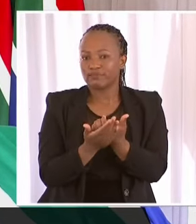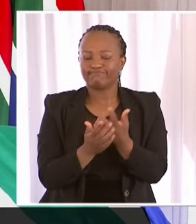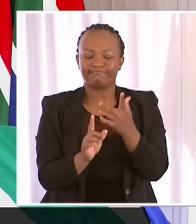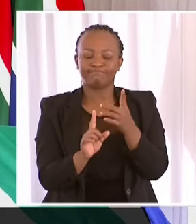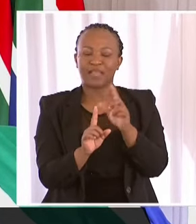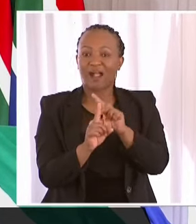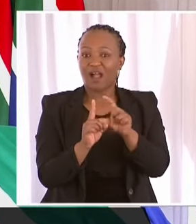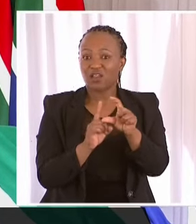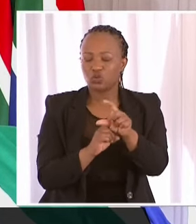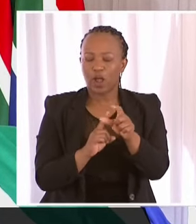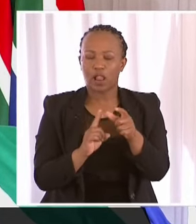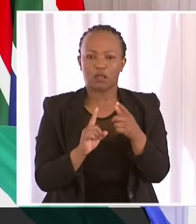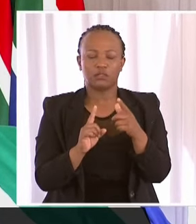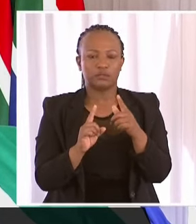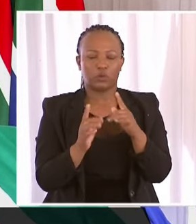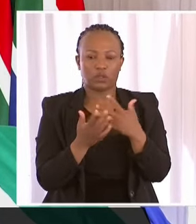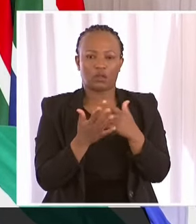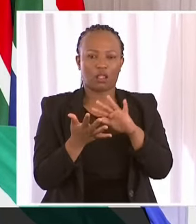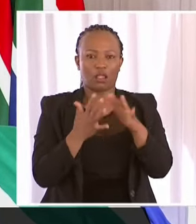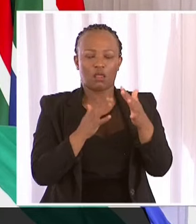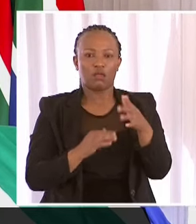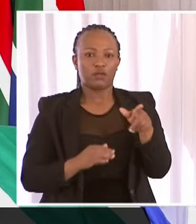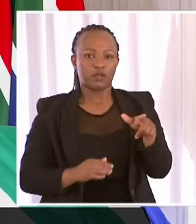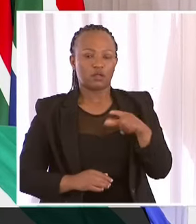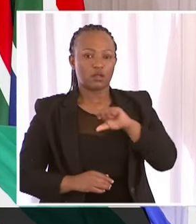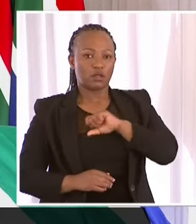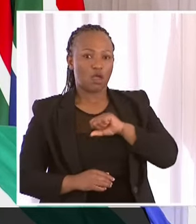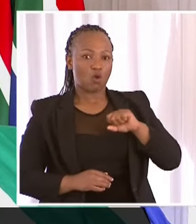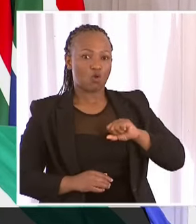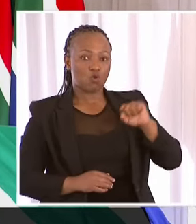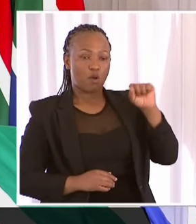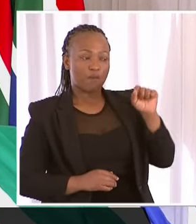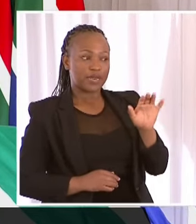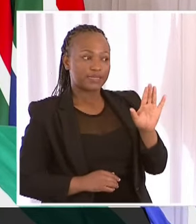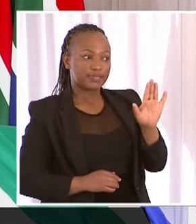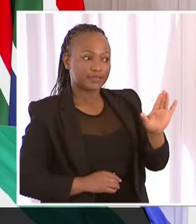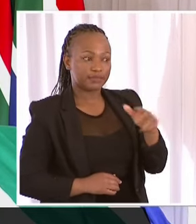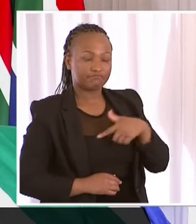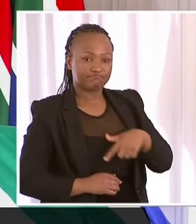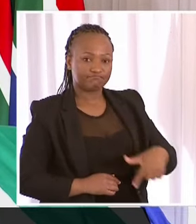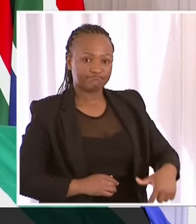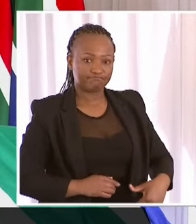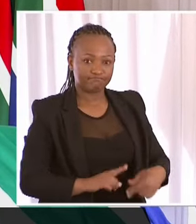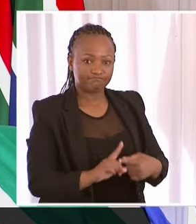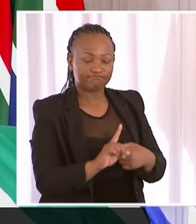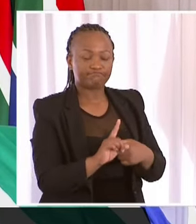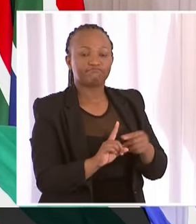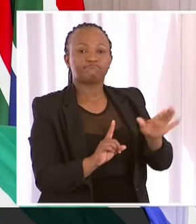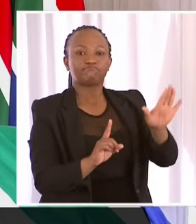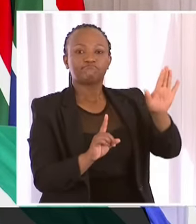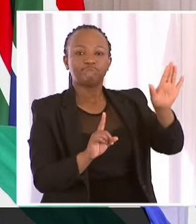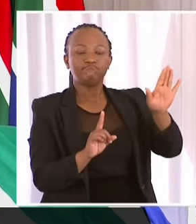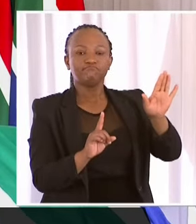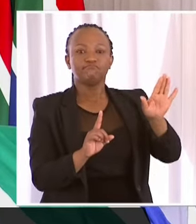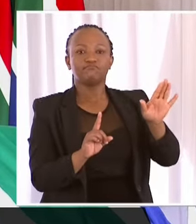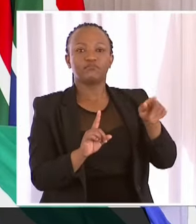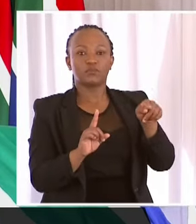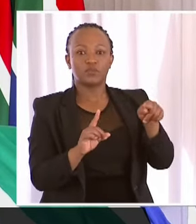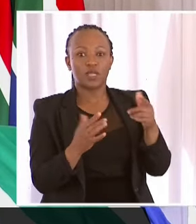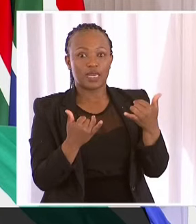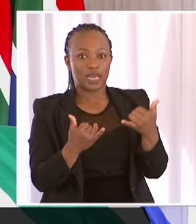Earth. And Comrade Cyril, if I can say that, Ramaphosa, our president, you carrying